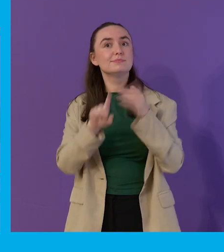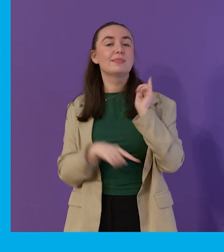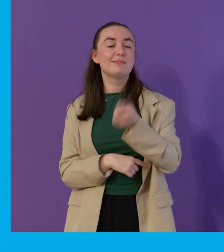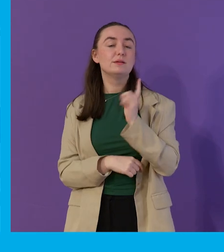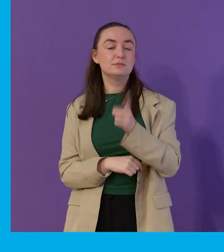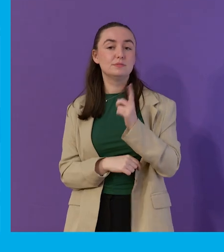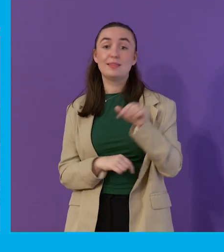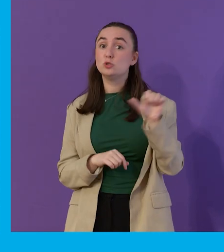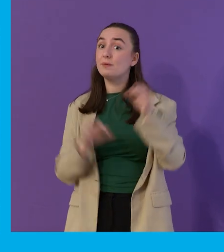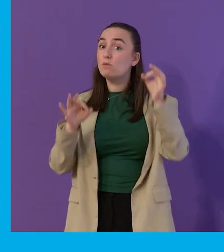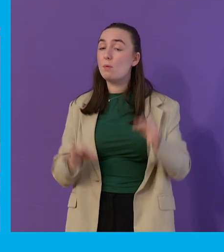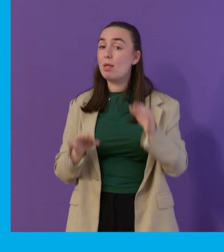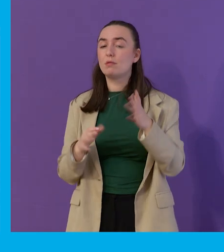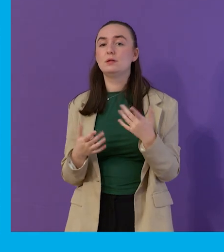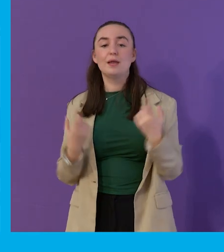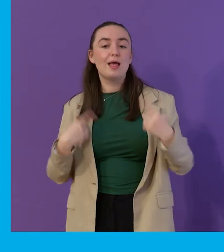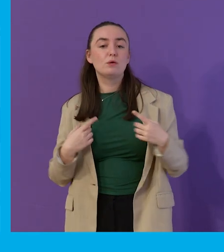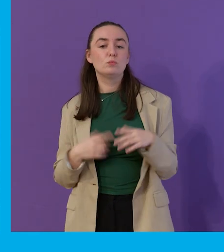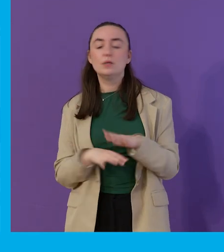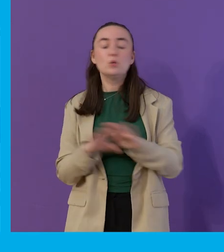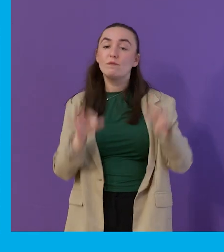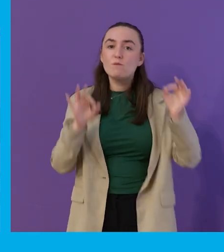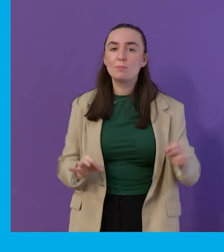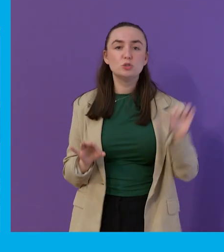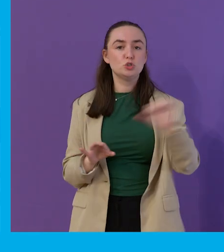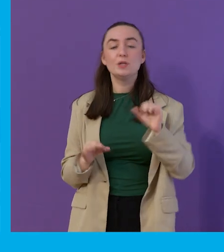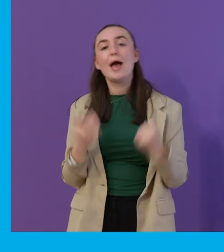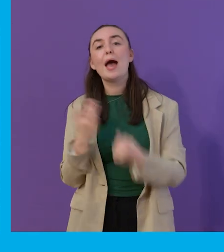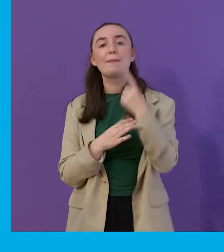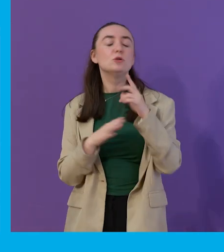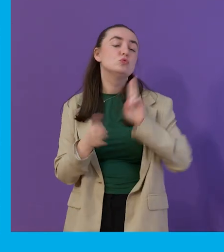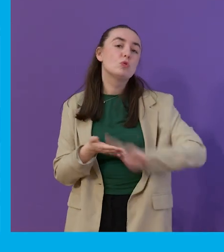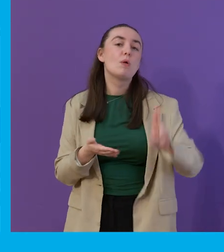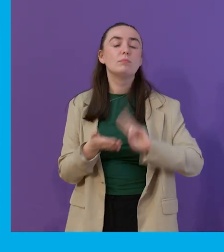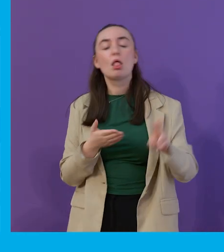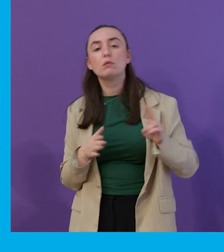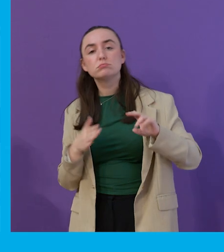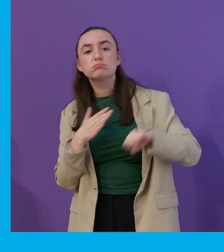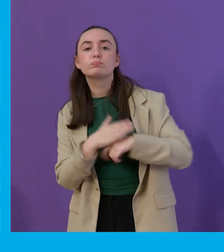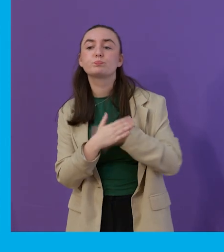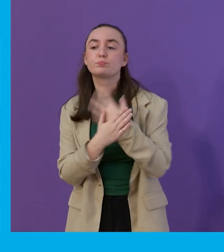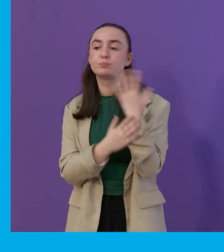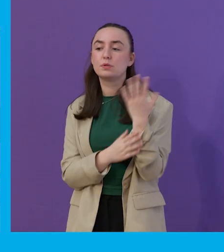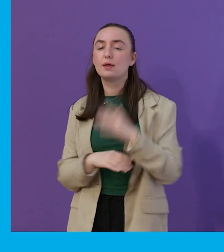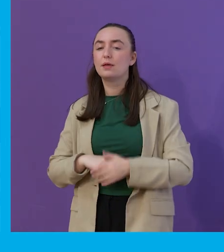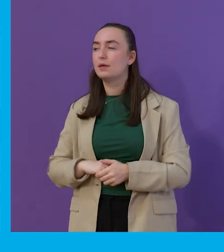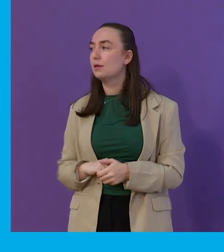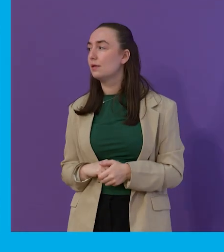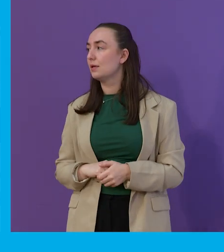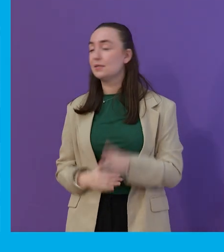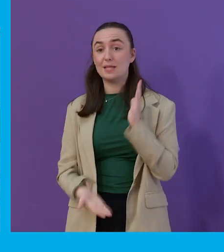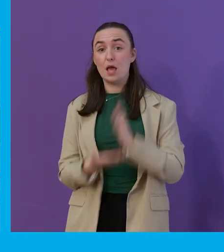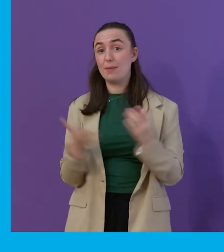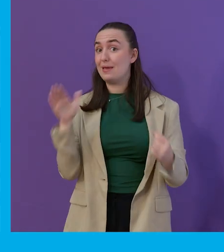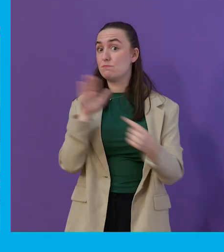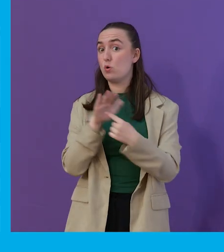should be something that's allowed to happen organically, that they are empowered to do this. But I think it's very important in